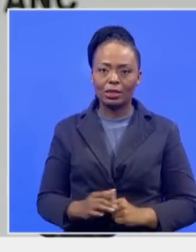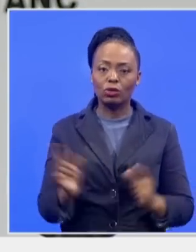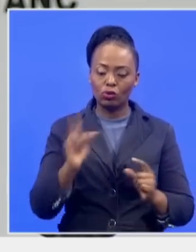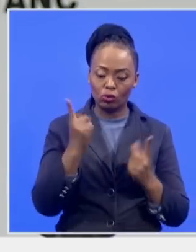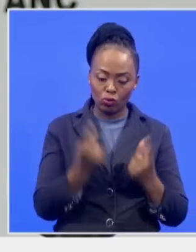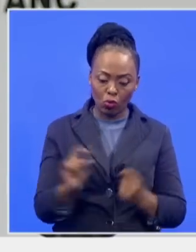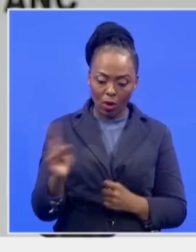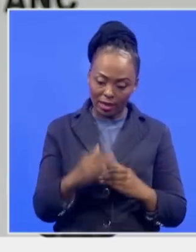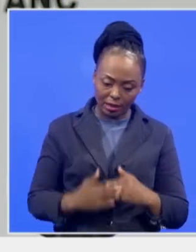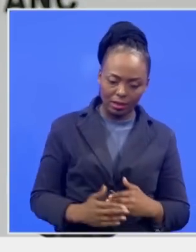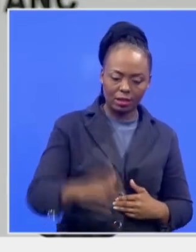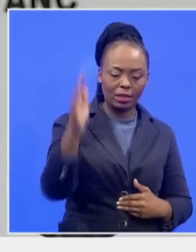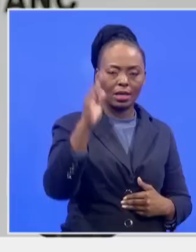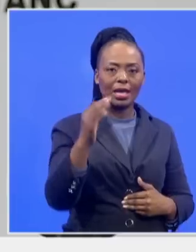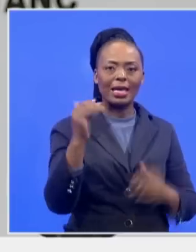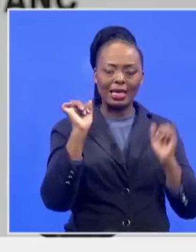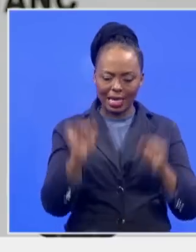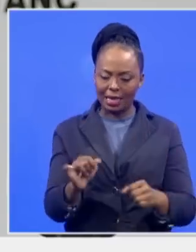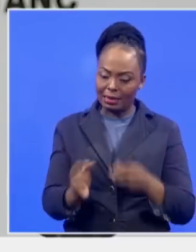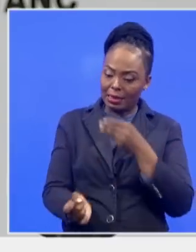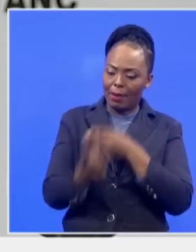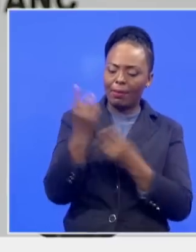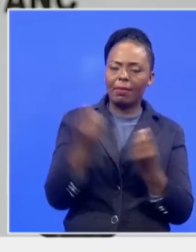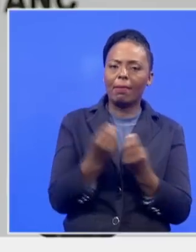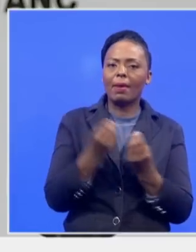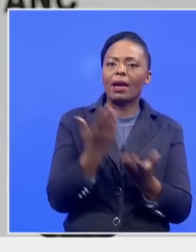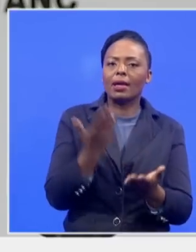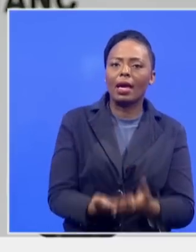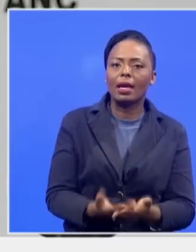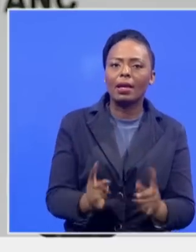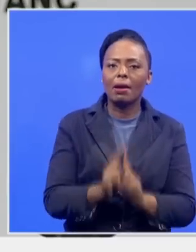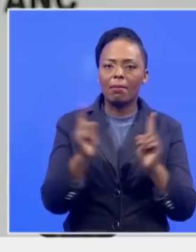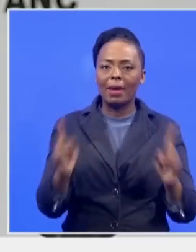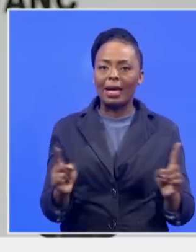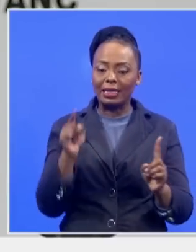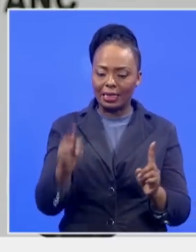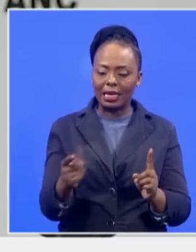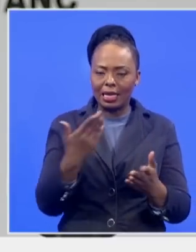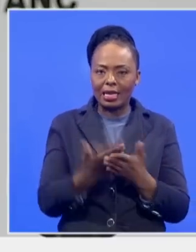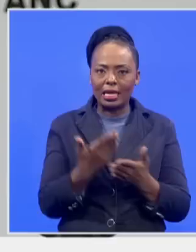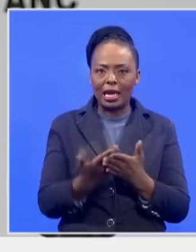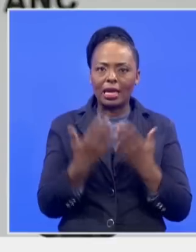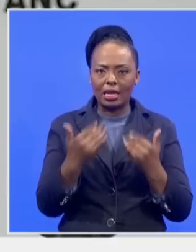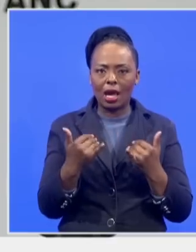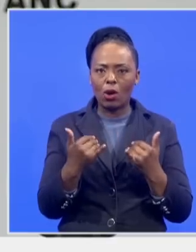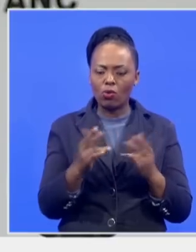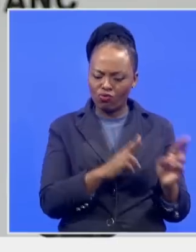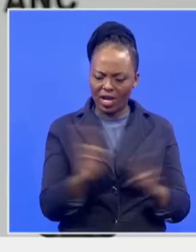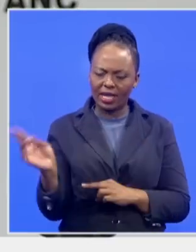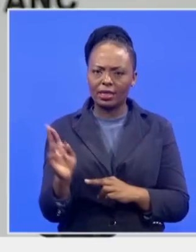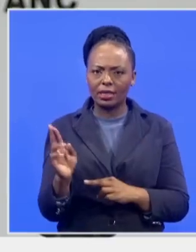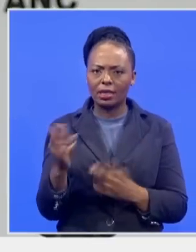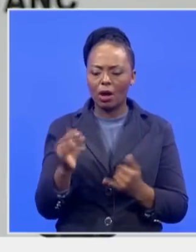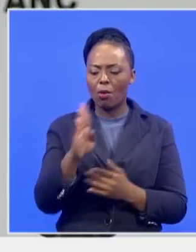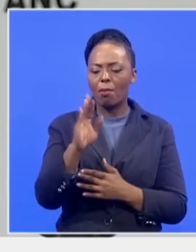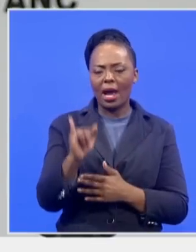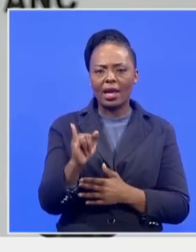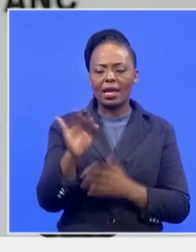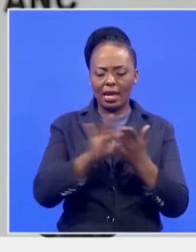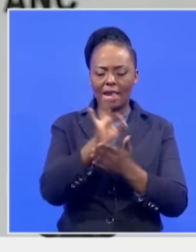is the steps of consequence, which can lead us to by-elections. We are ready to go to by-elections.